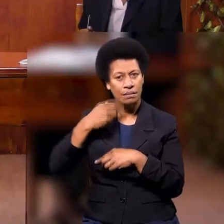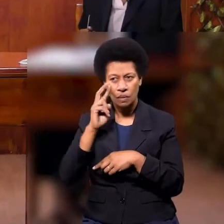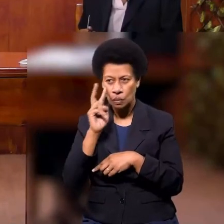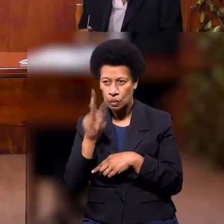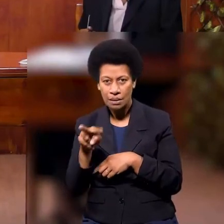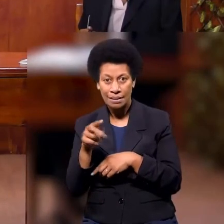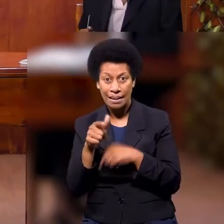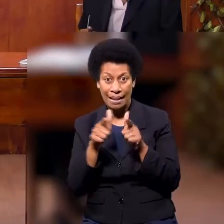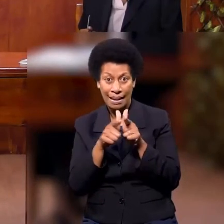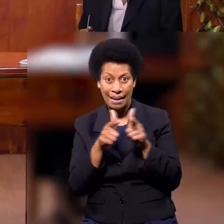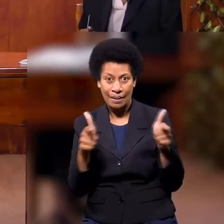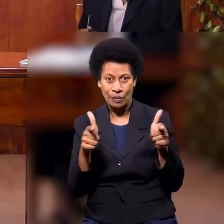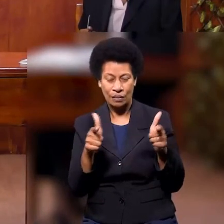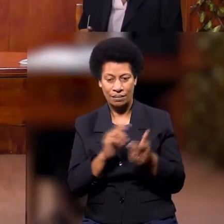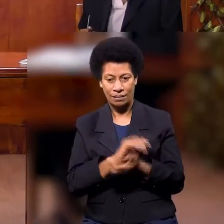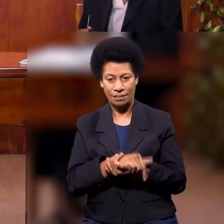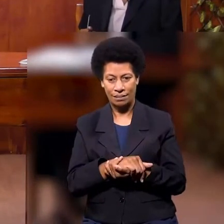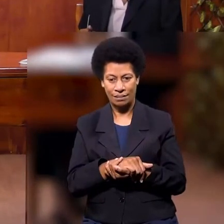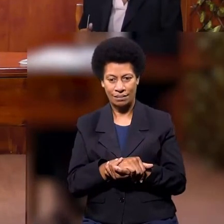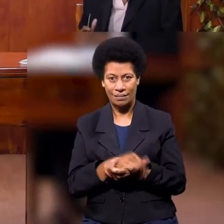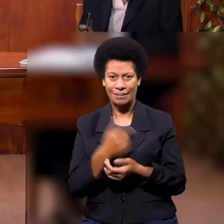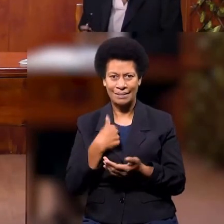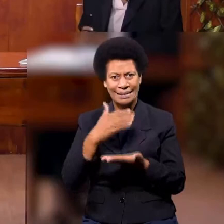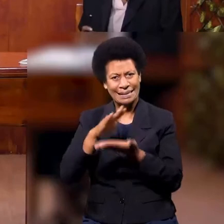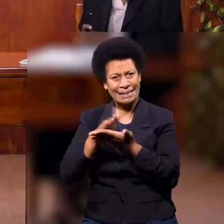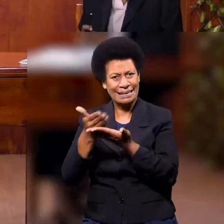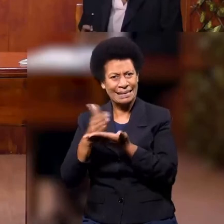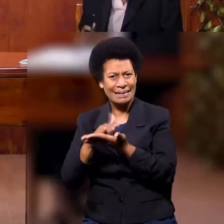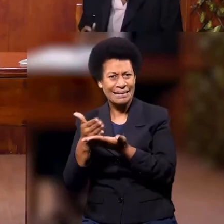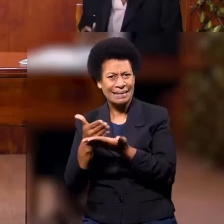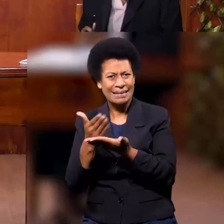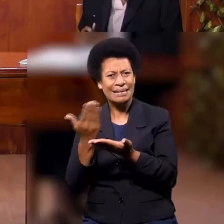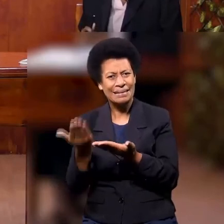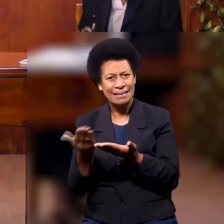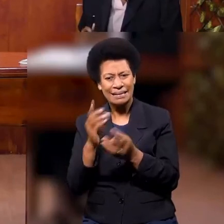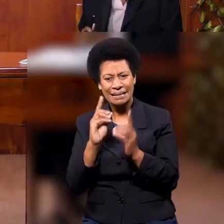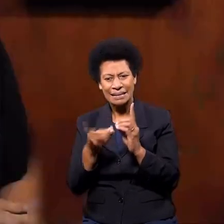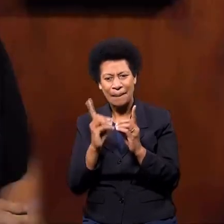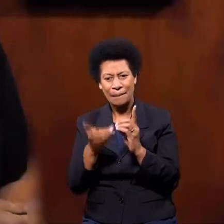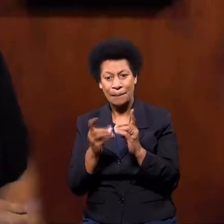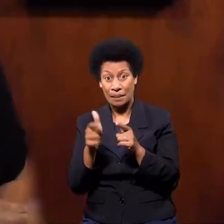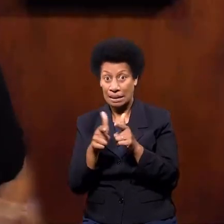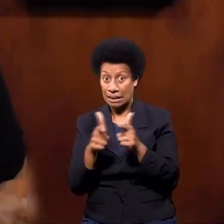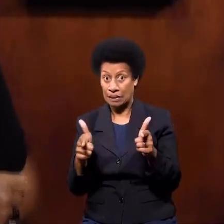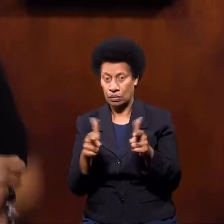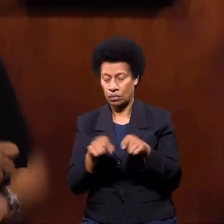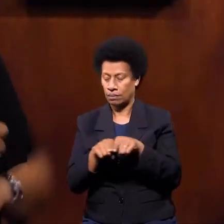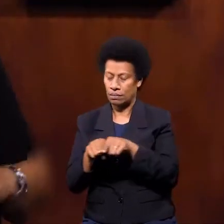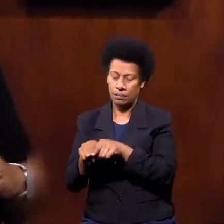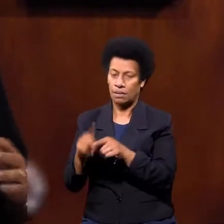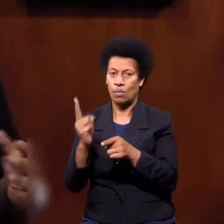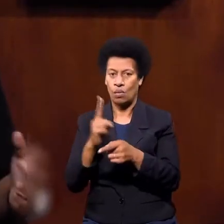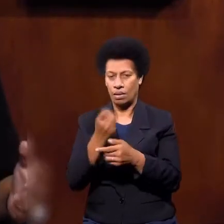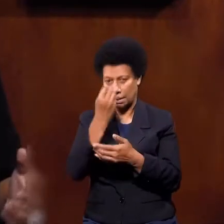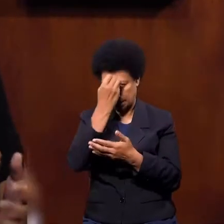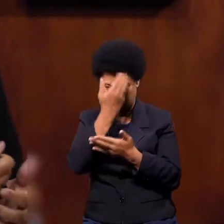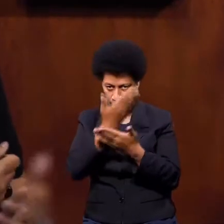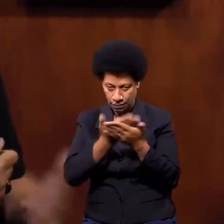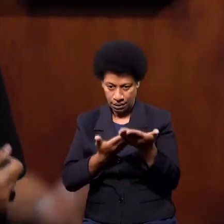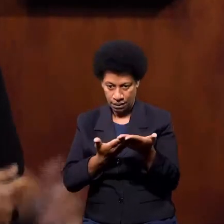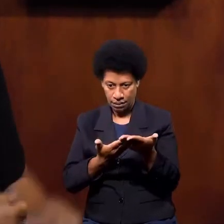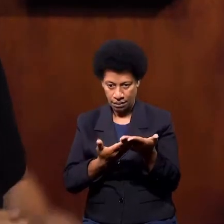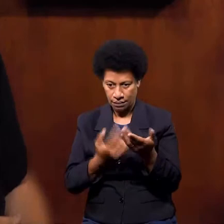always watchful for is the language. You know, and our interpretation of the language, because which would stem out of